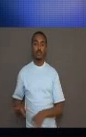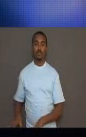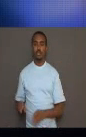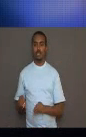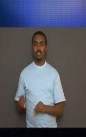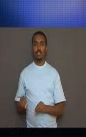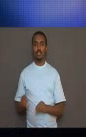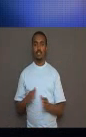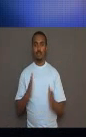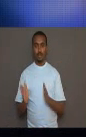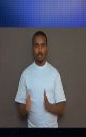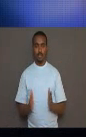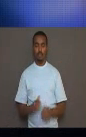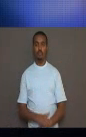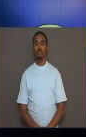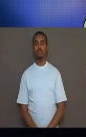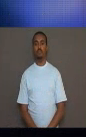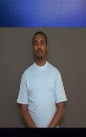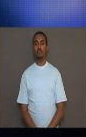Students, let's get ready.